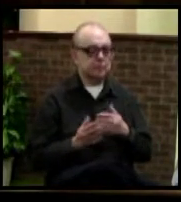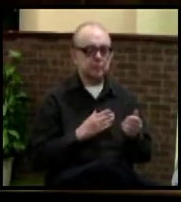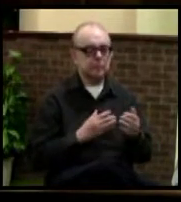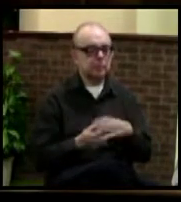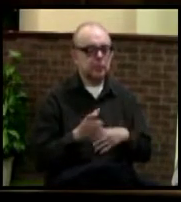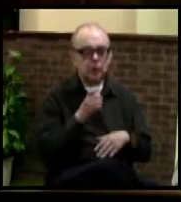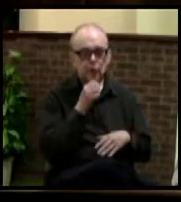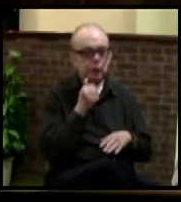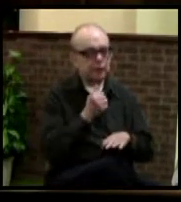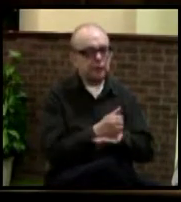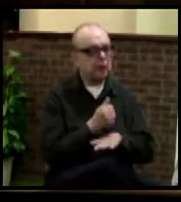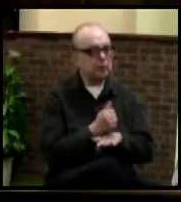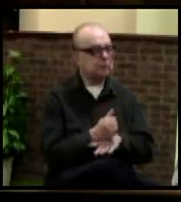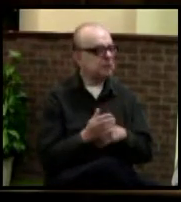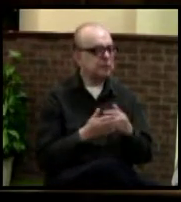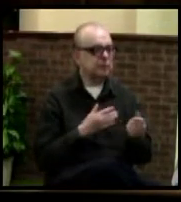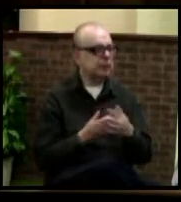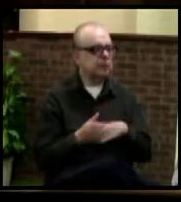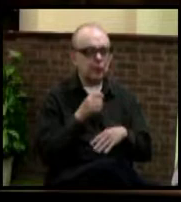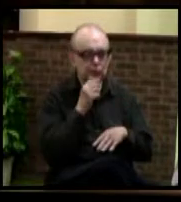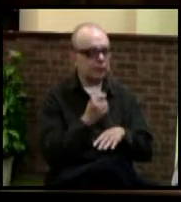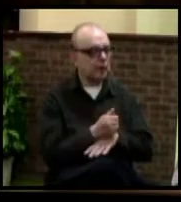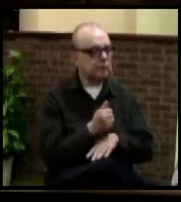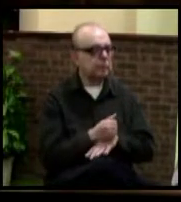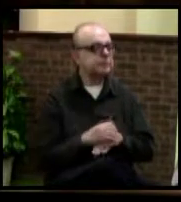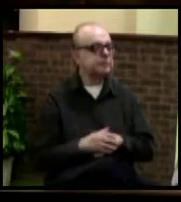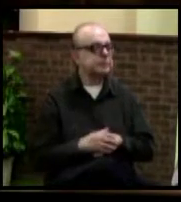it doesn't matter whose fault it is.